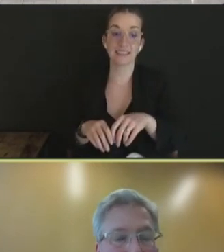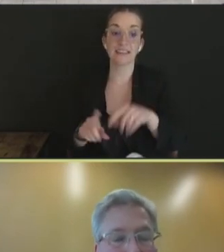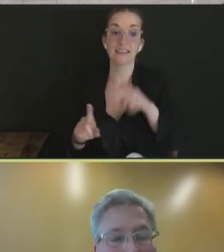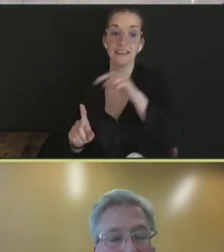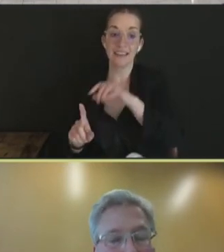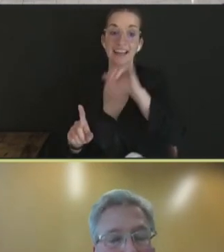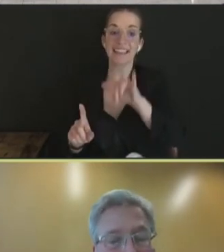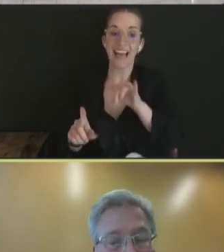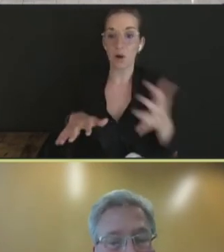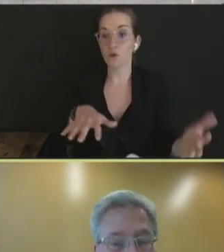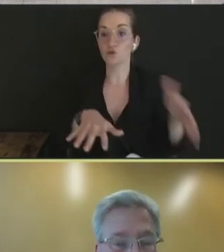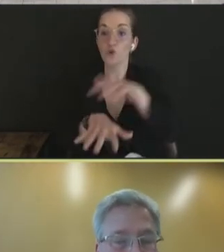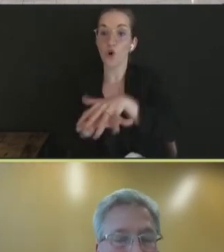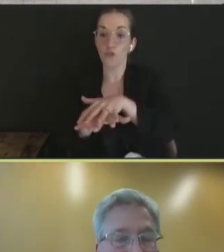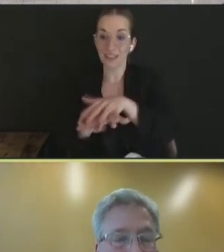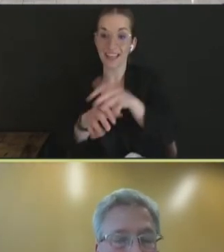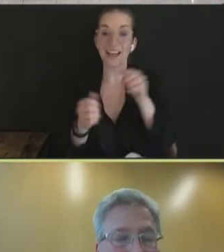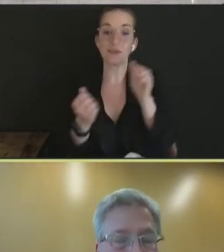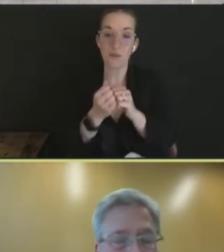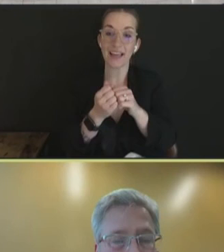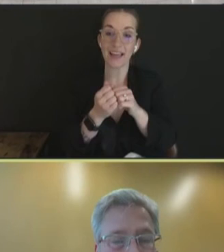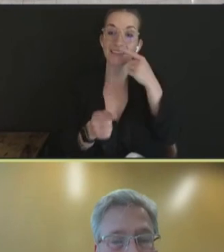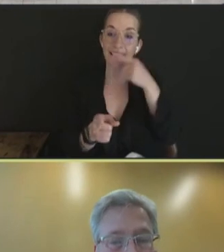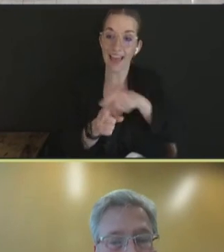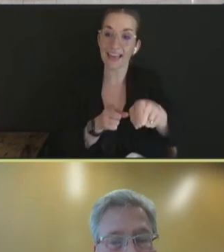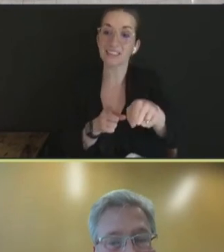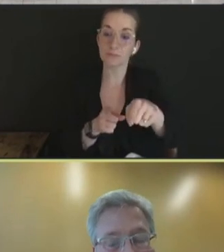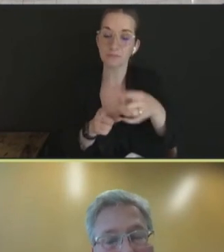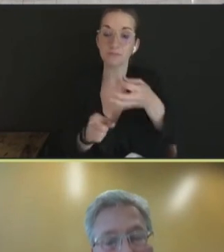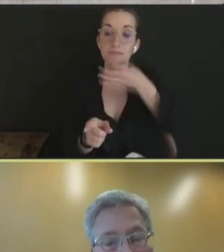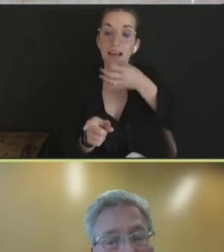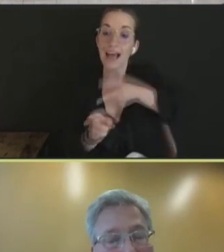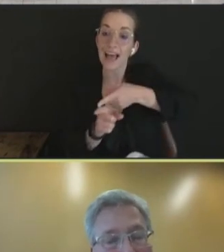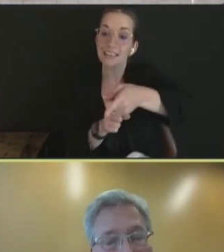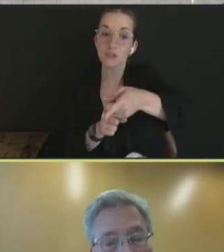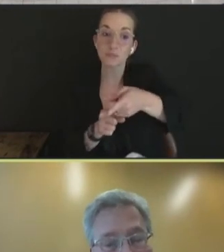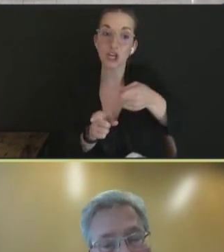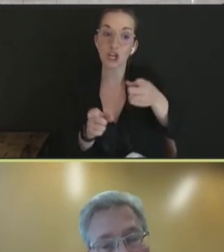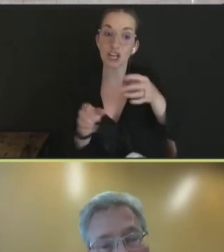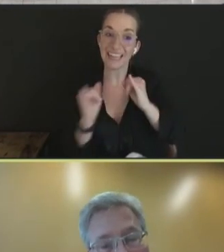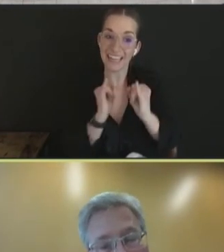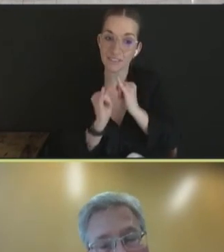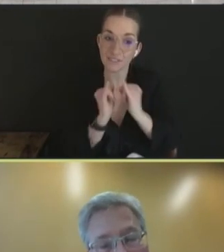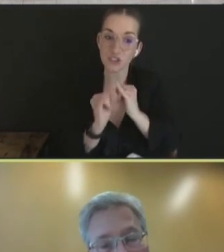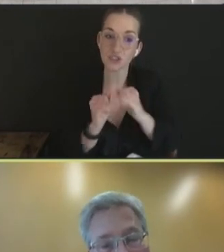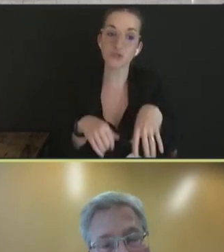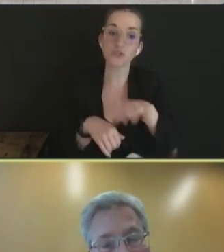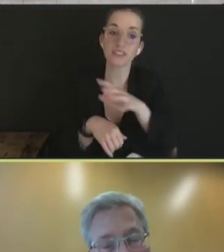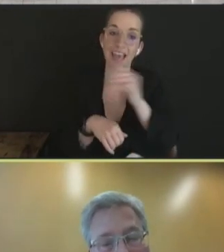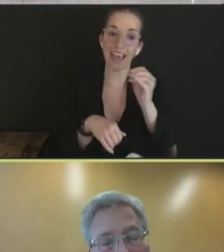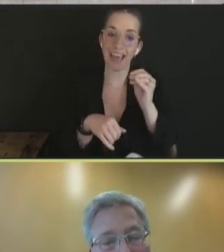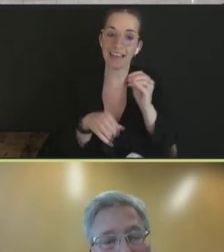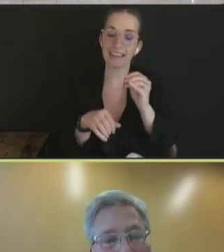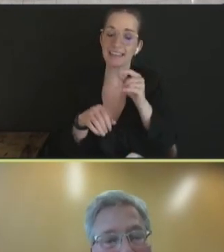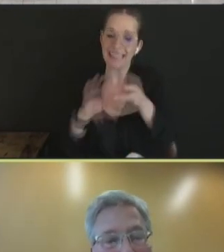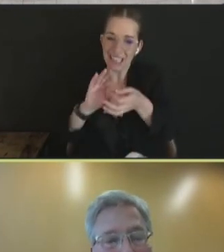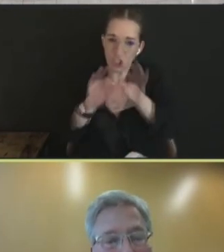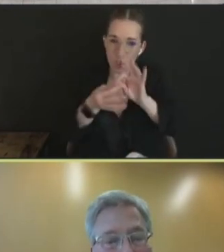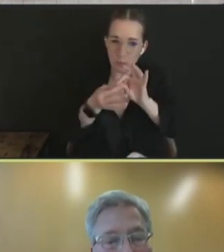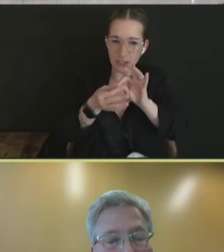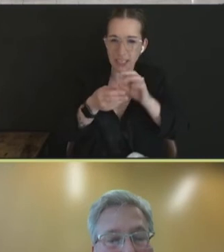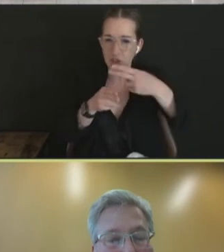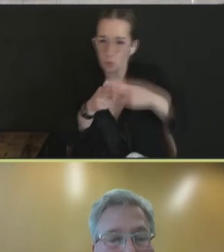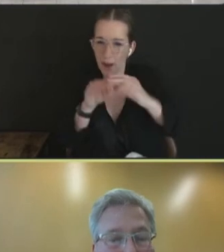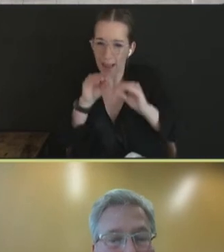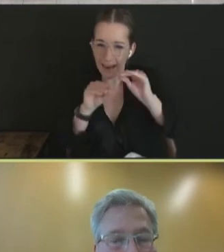overlaid with expert interviews and further interpretation and weighting of the evidence through the expert